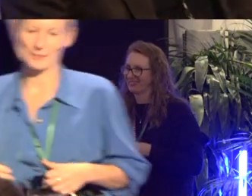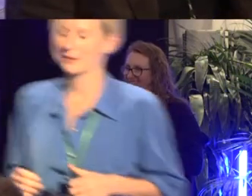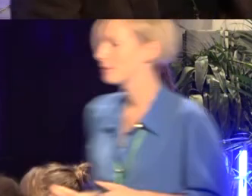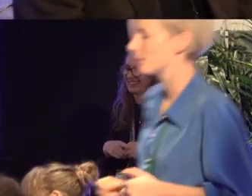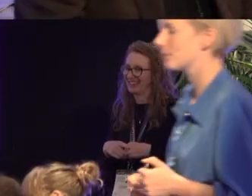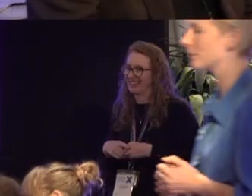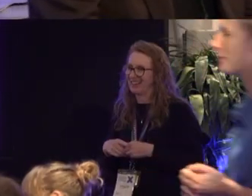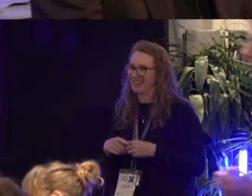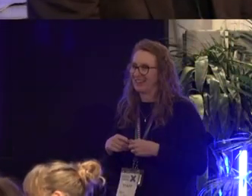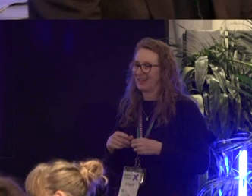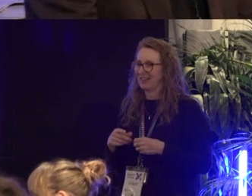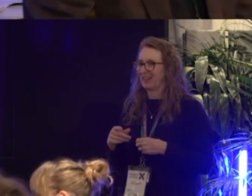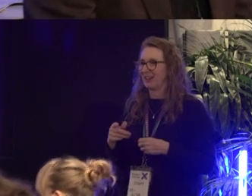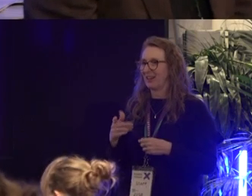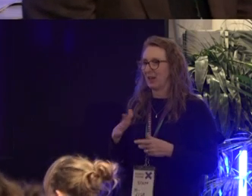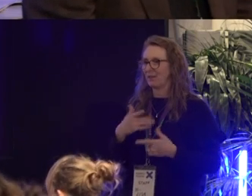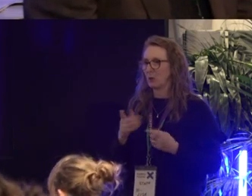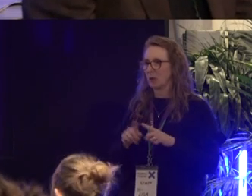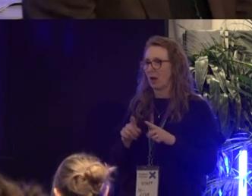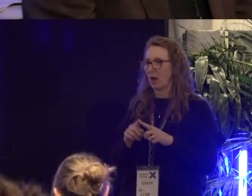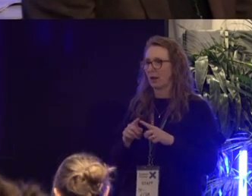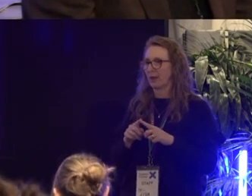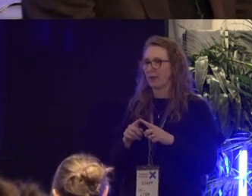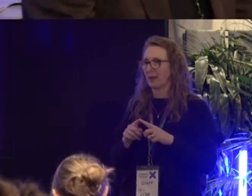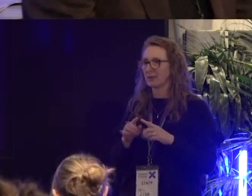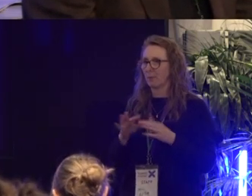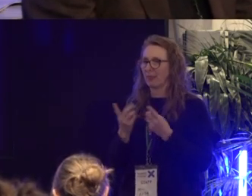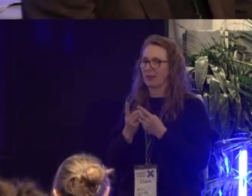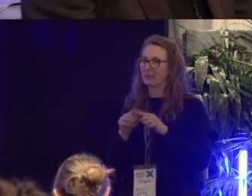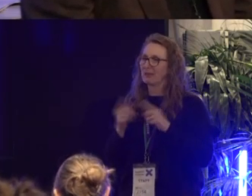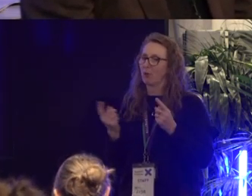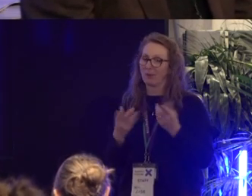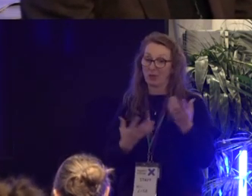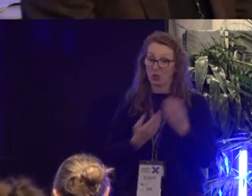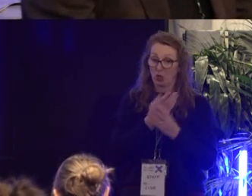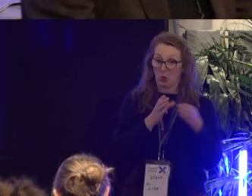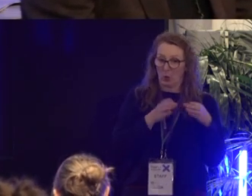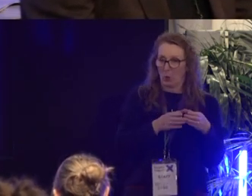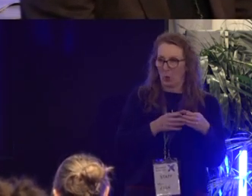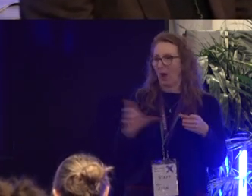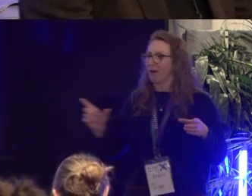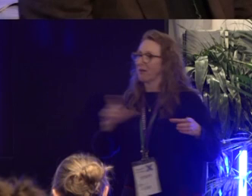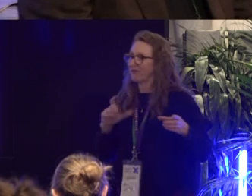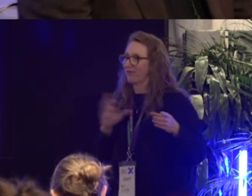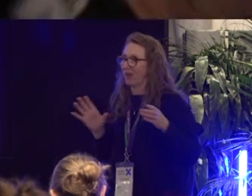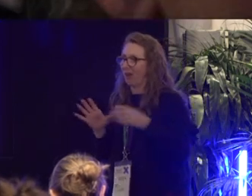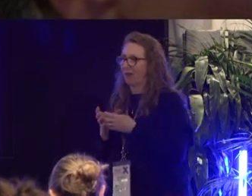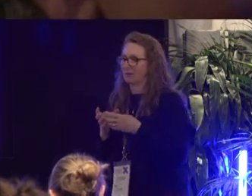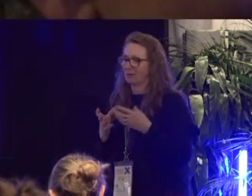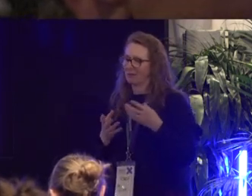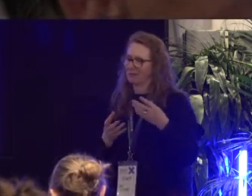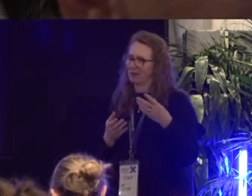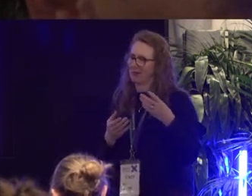Yeah, I just, like, it feels like there's a difference between novelty and comfort here. And is novelty always a